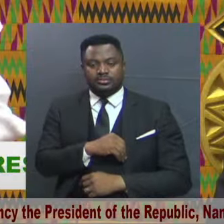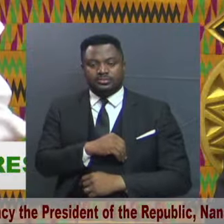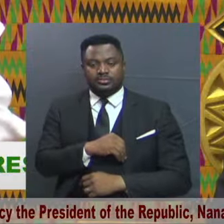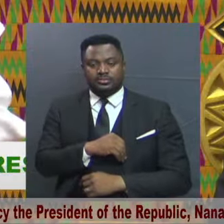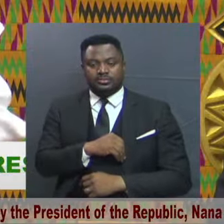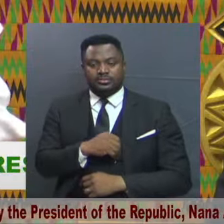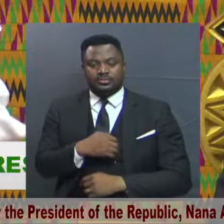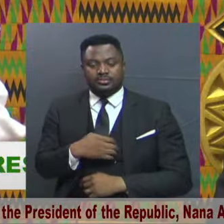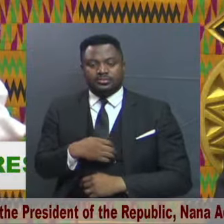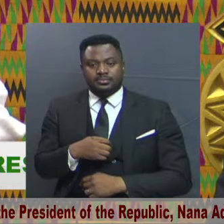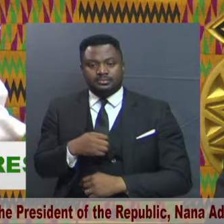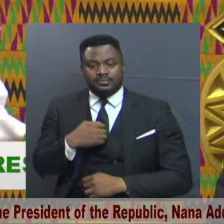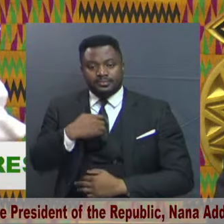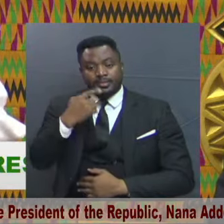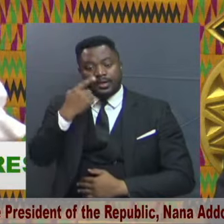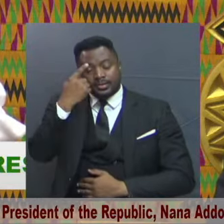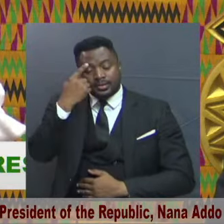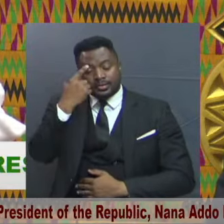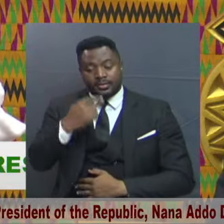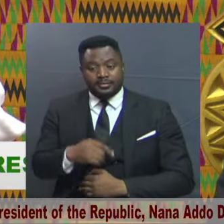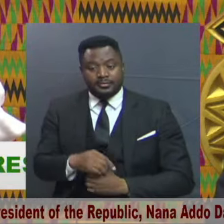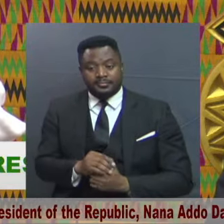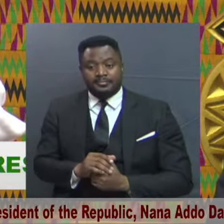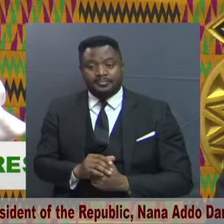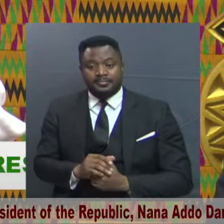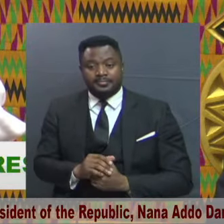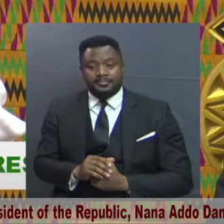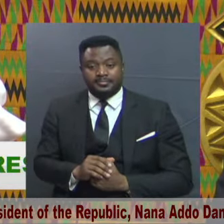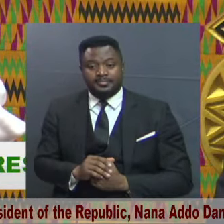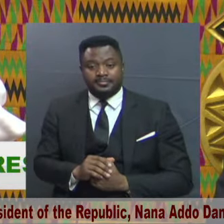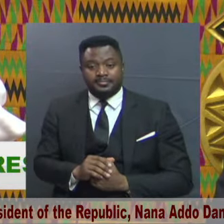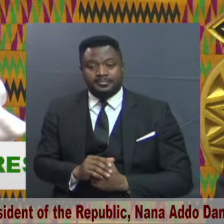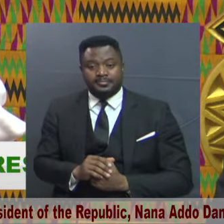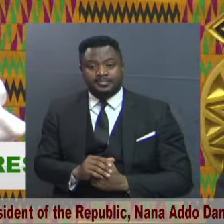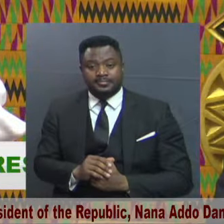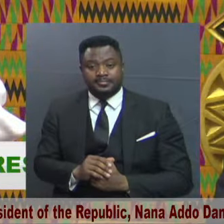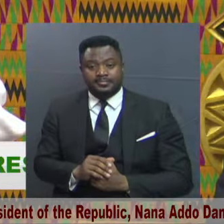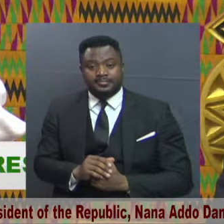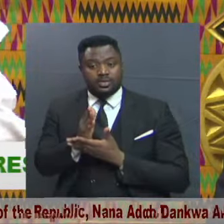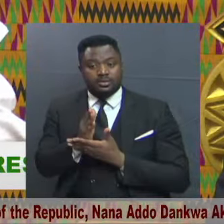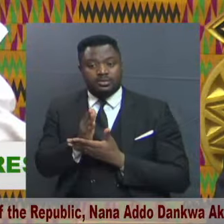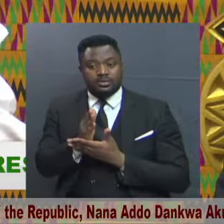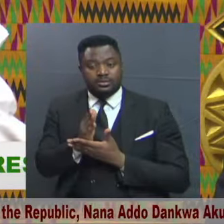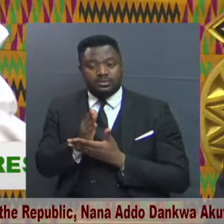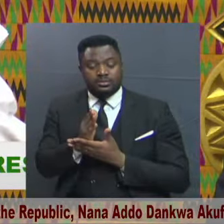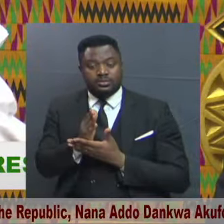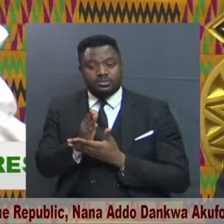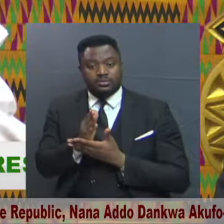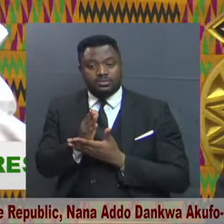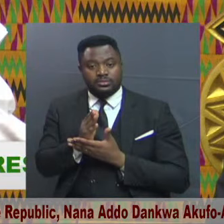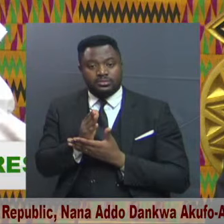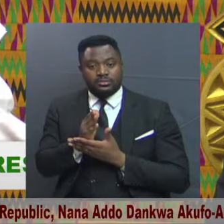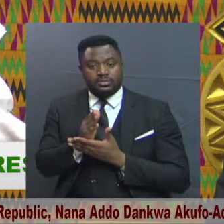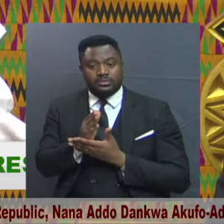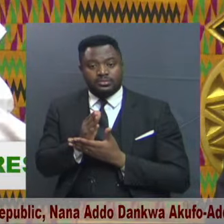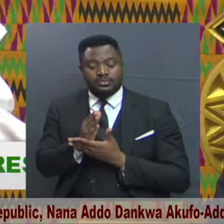members I think is proper and